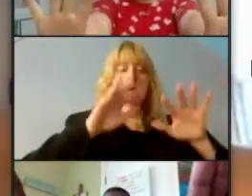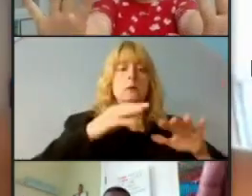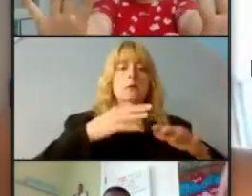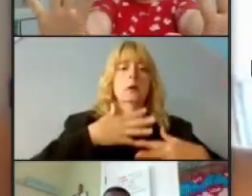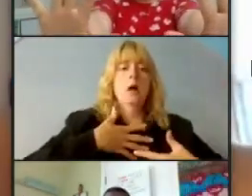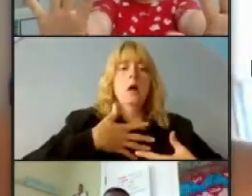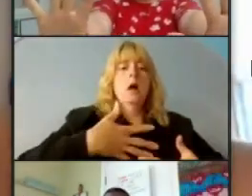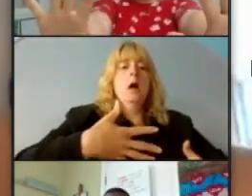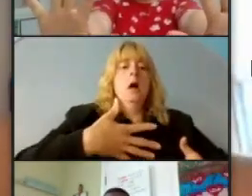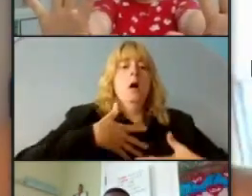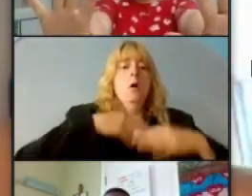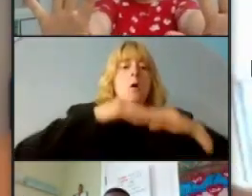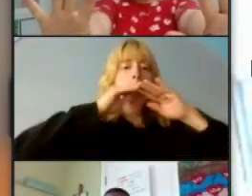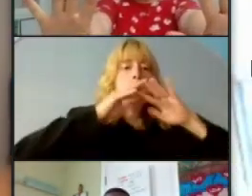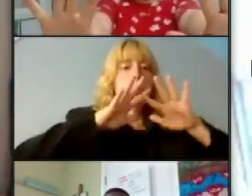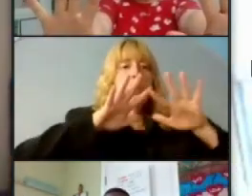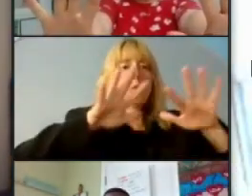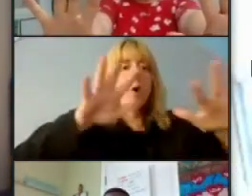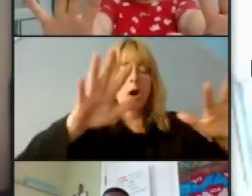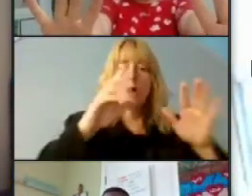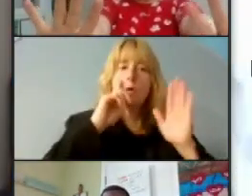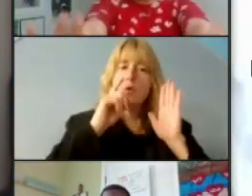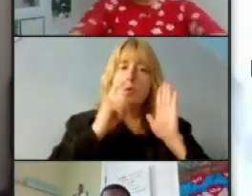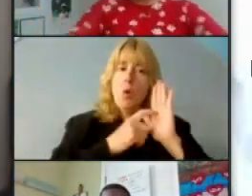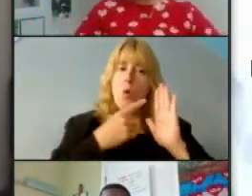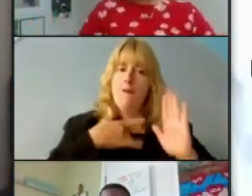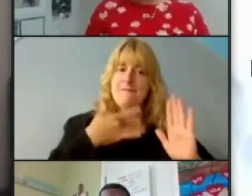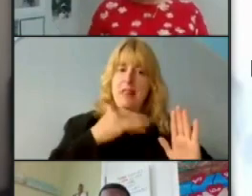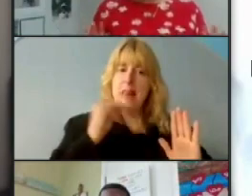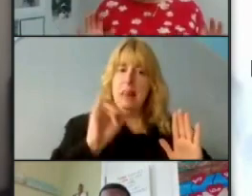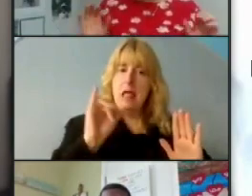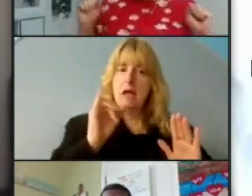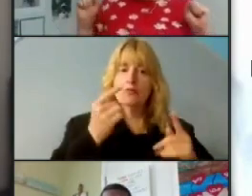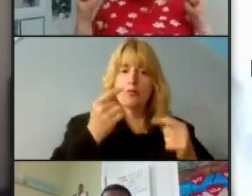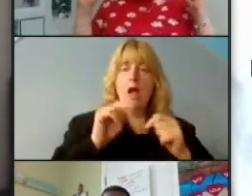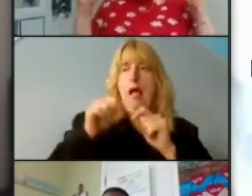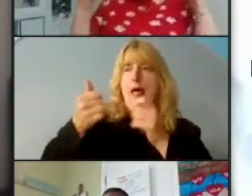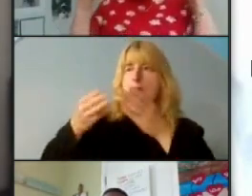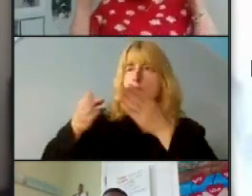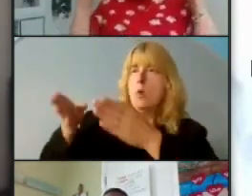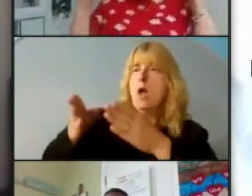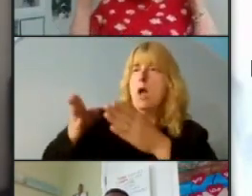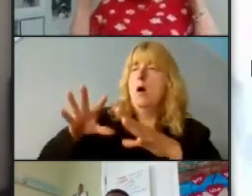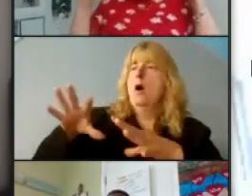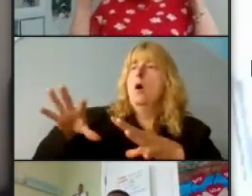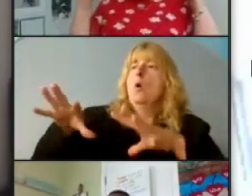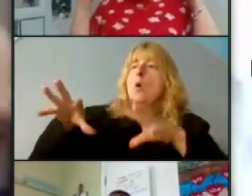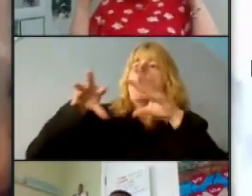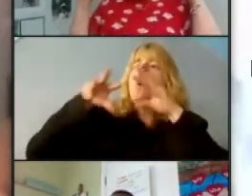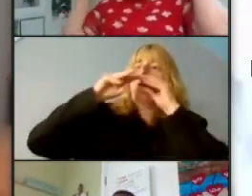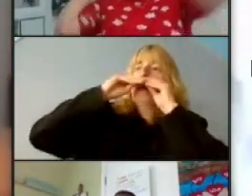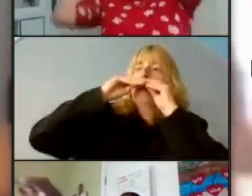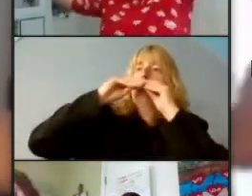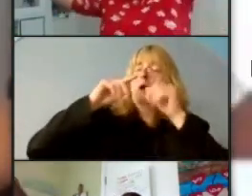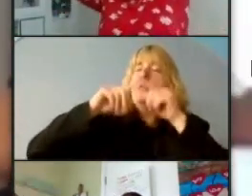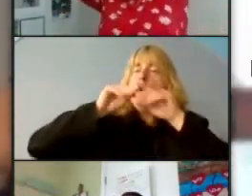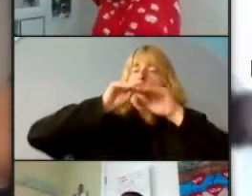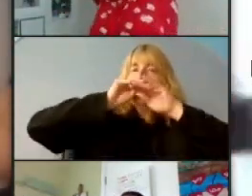And notice what that's like. Try it again. Choose another direction. Inhale and exhale.